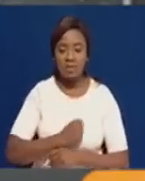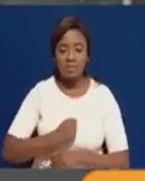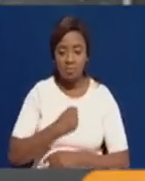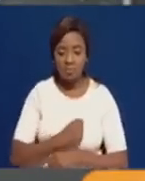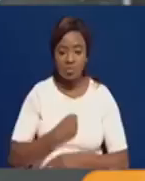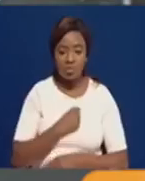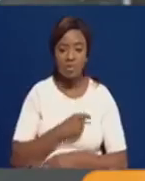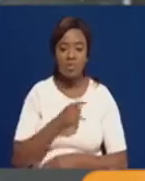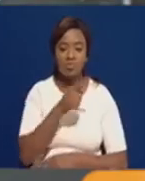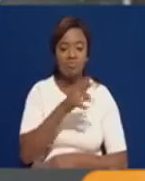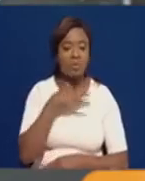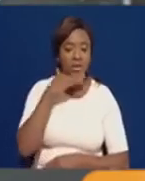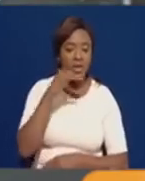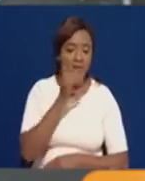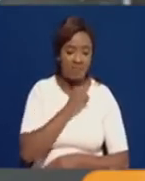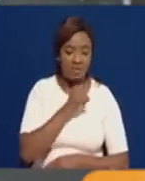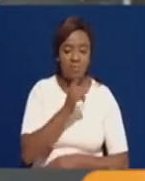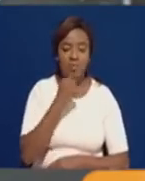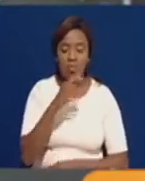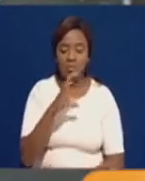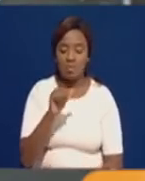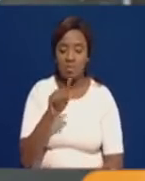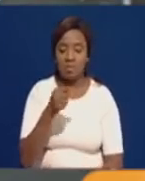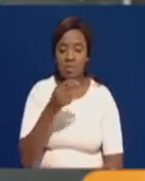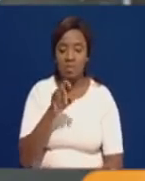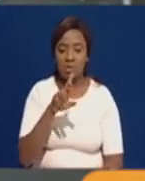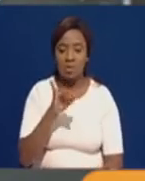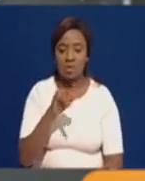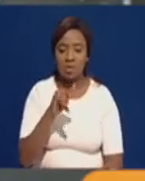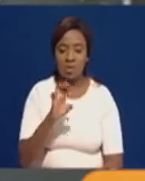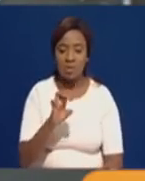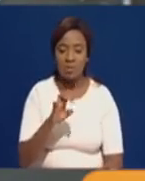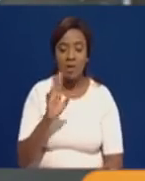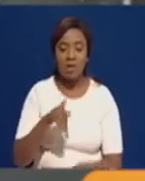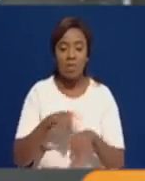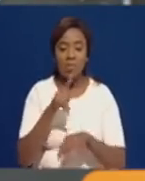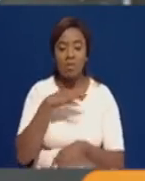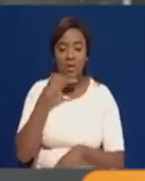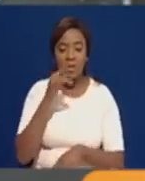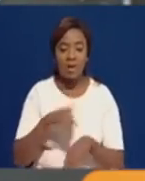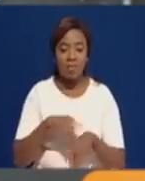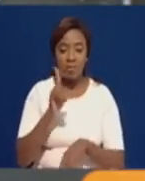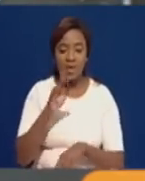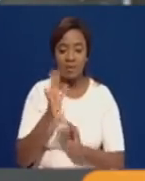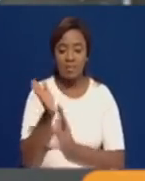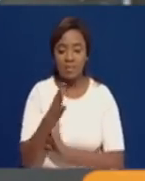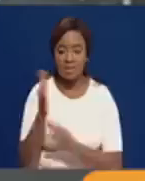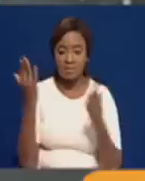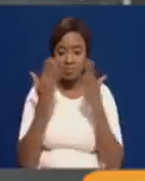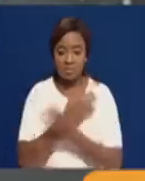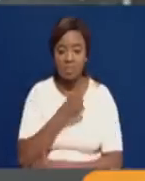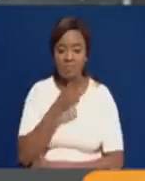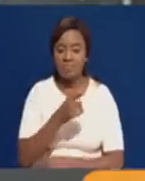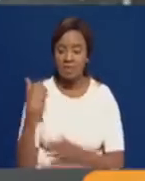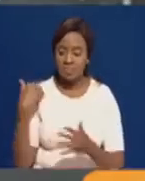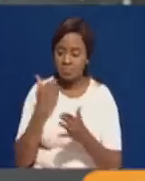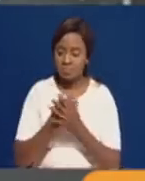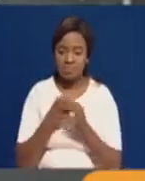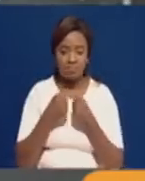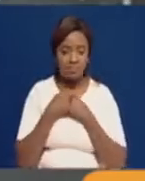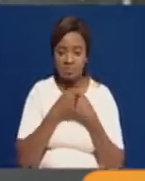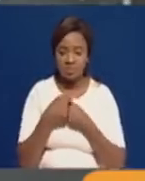veteran broadcaster Catherine Kasavuli, who passed on Thursday night. The late Kasavuli has been battling cancer